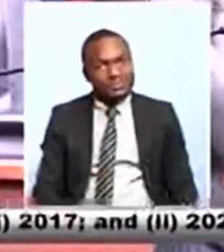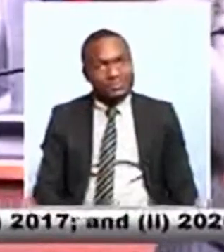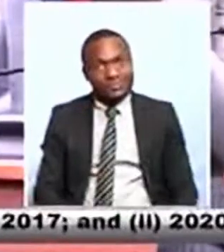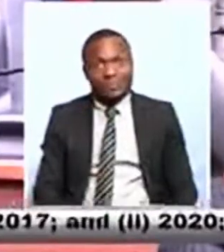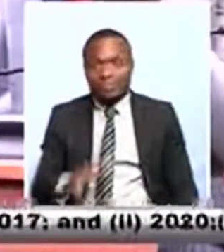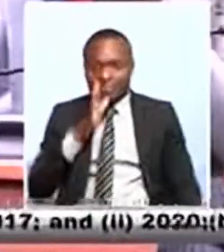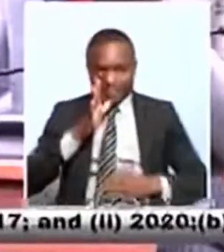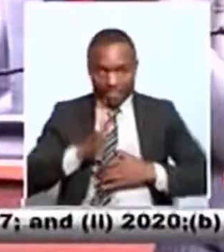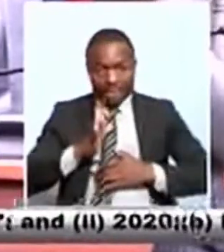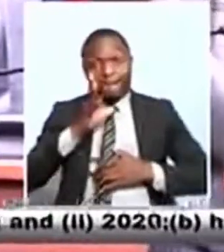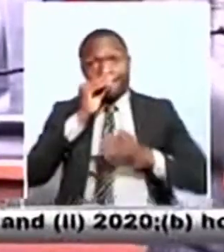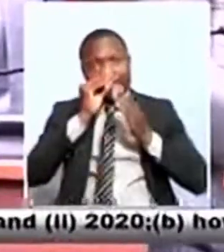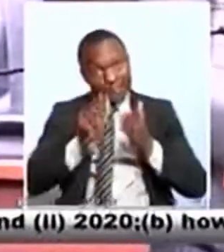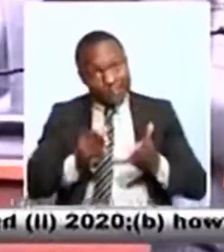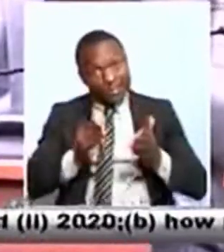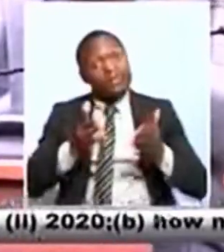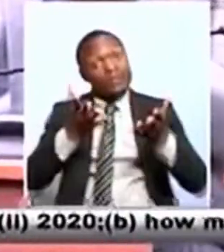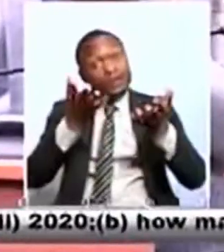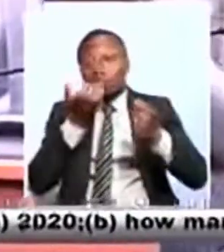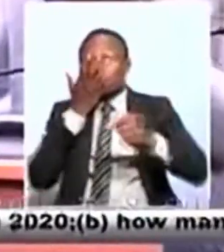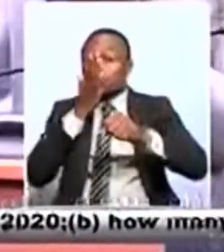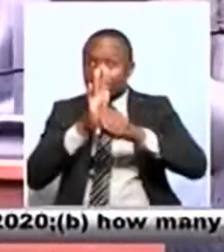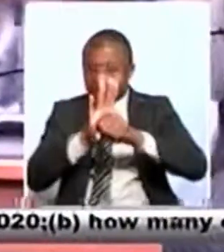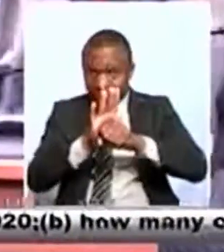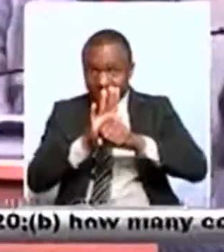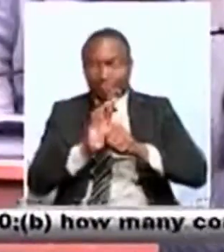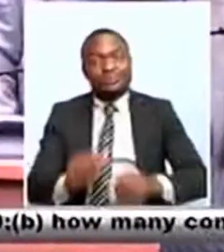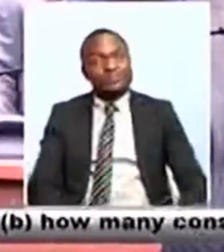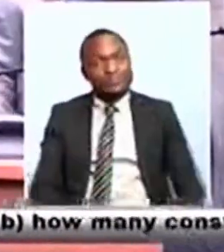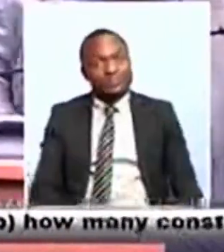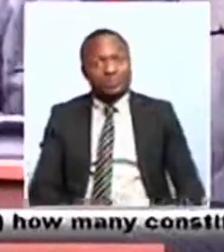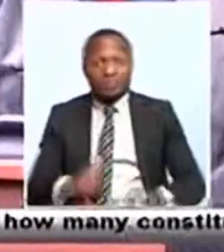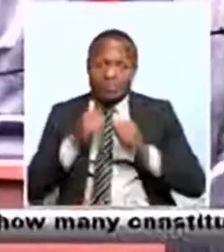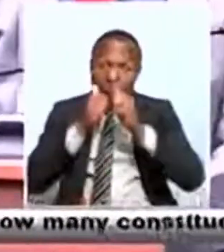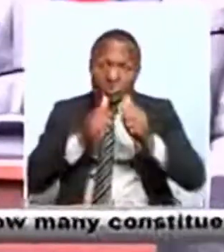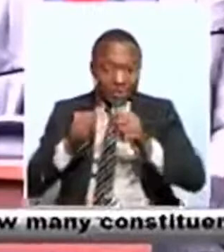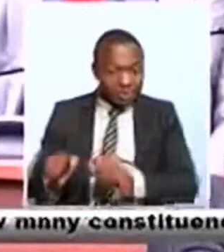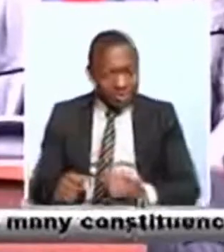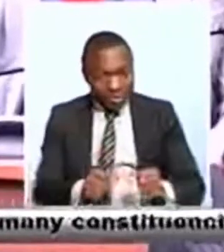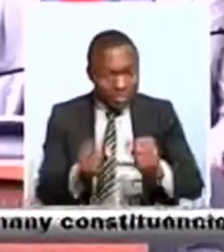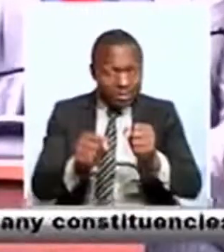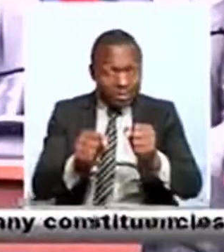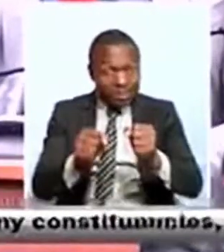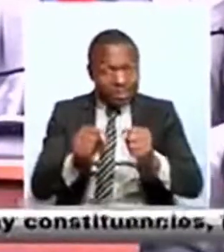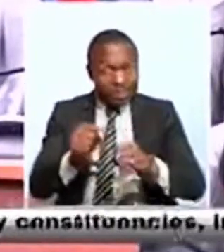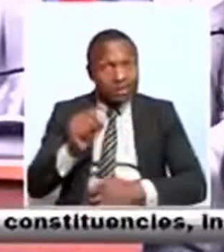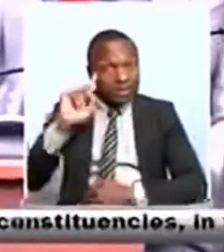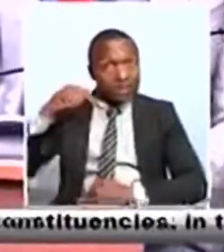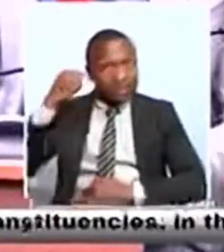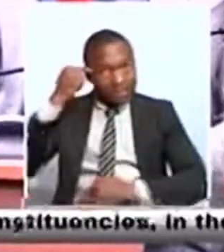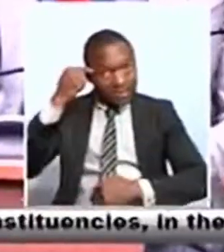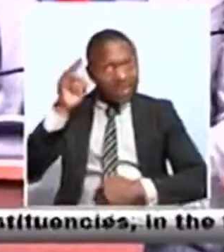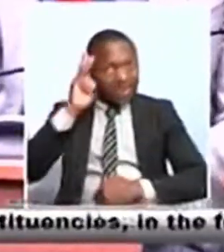Madam Speaker, we also want to assure that following the system the government and this ministry has put